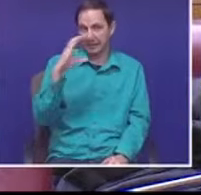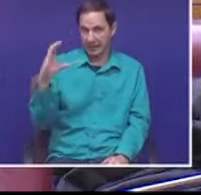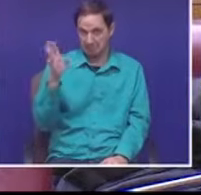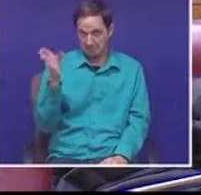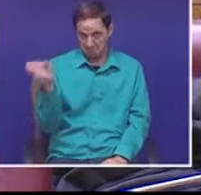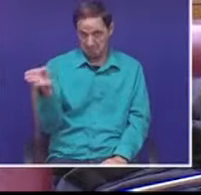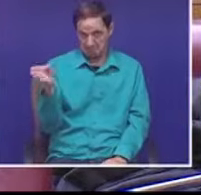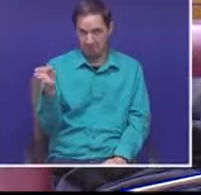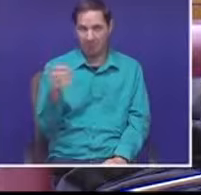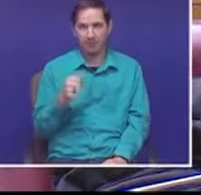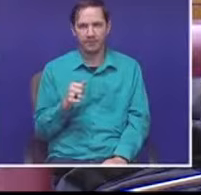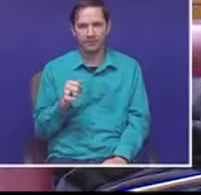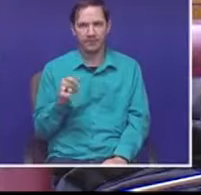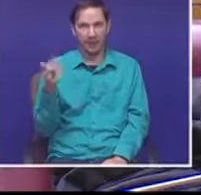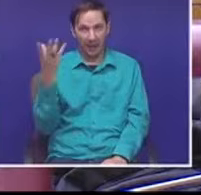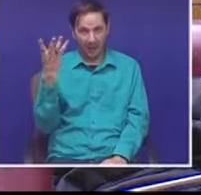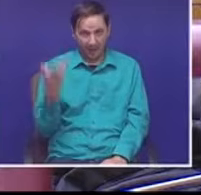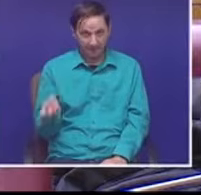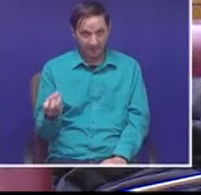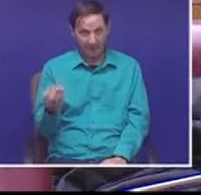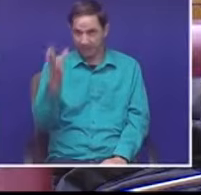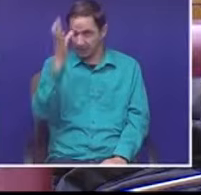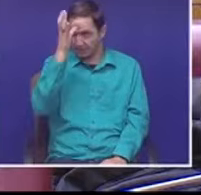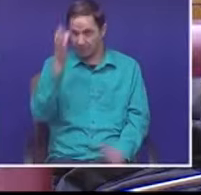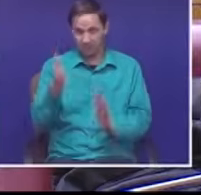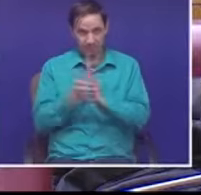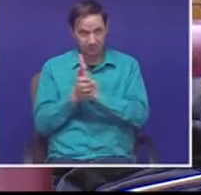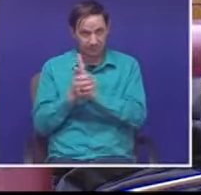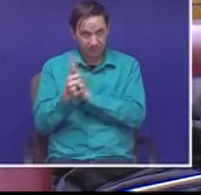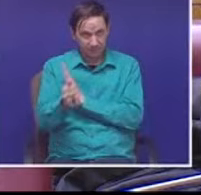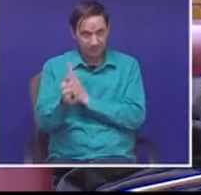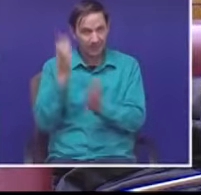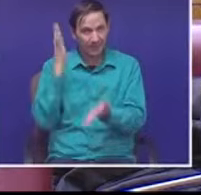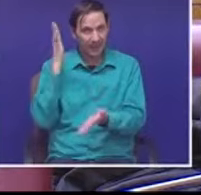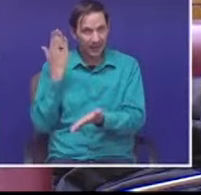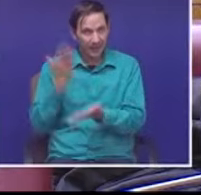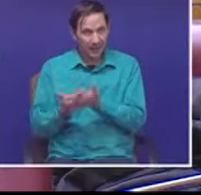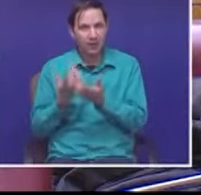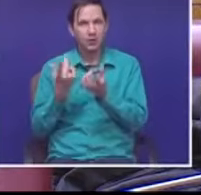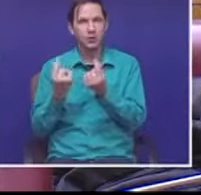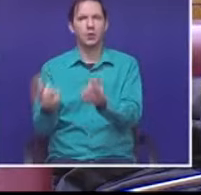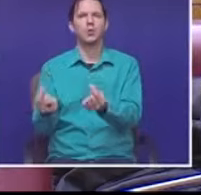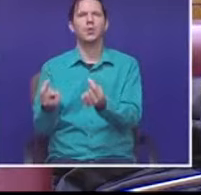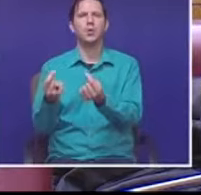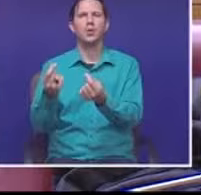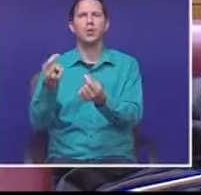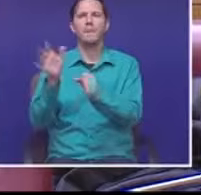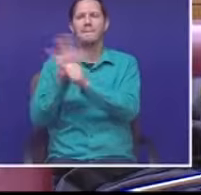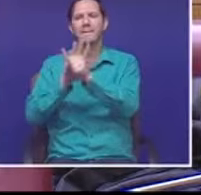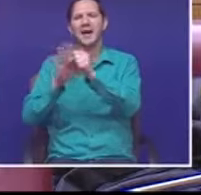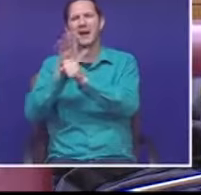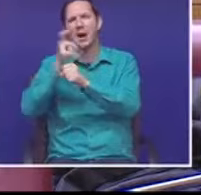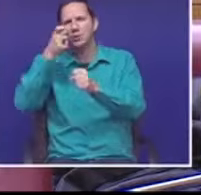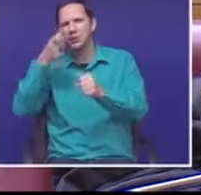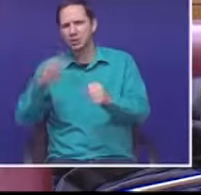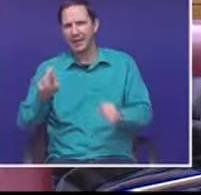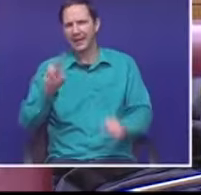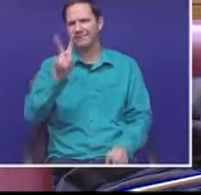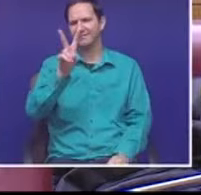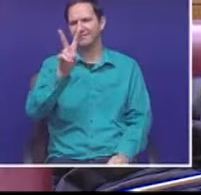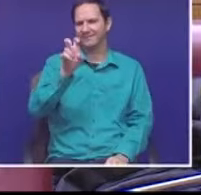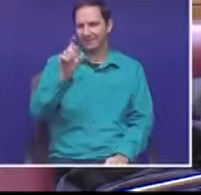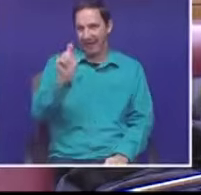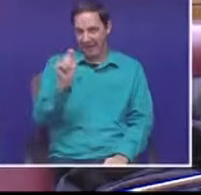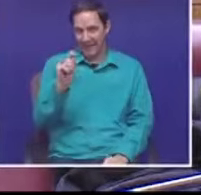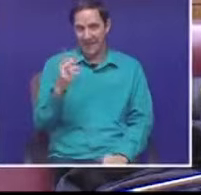province, have the necessary capacity to do the vetting and accreditation of vehicles that